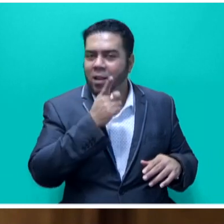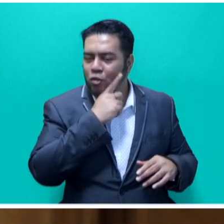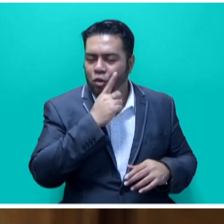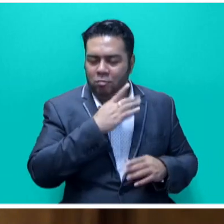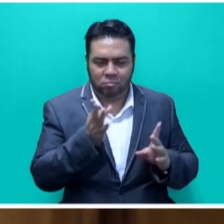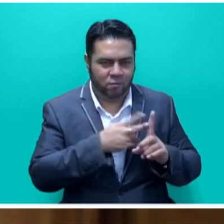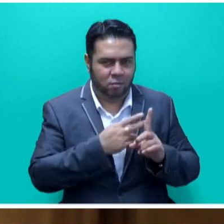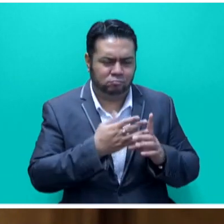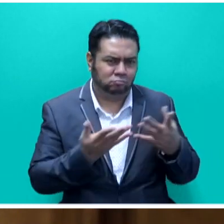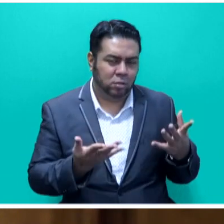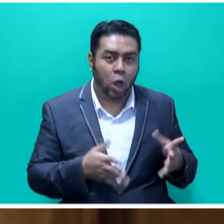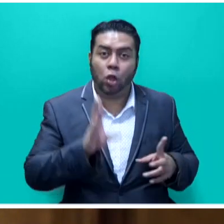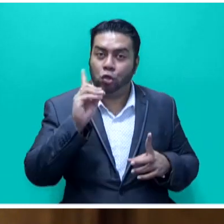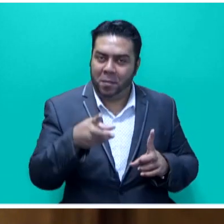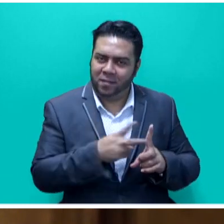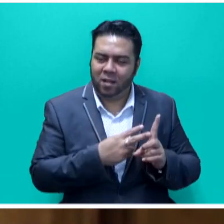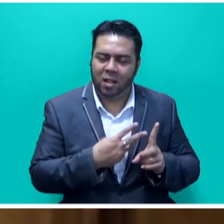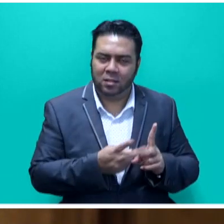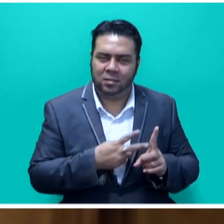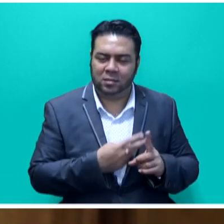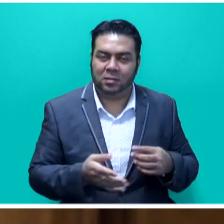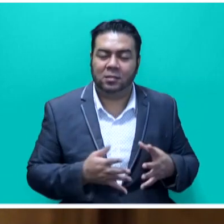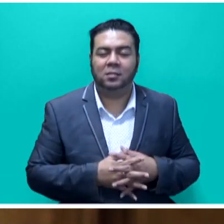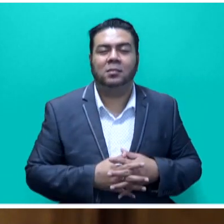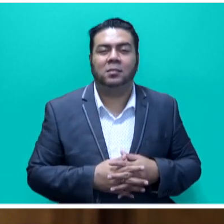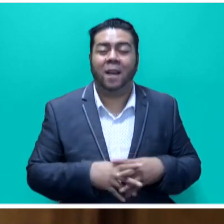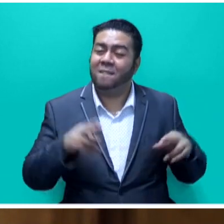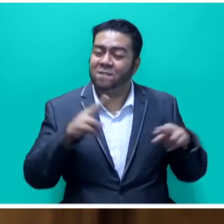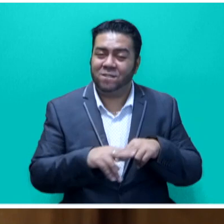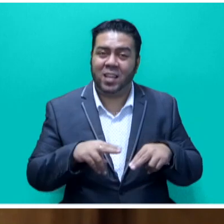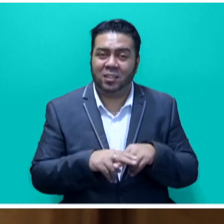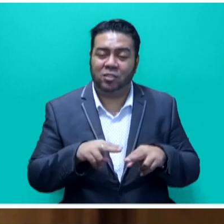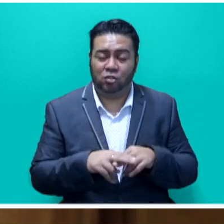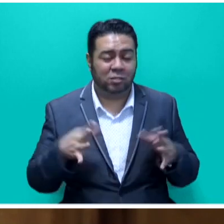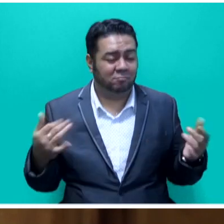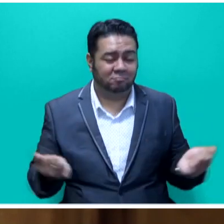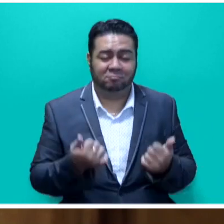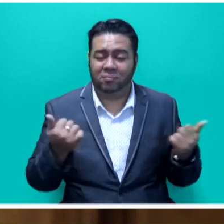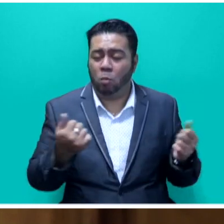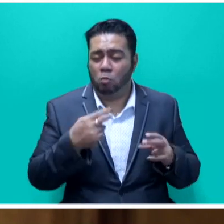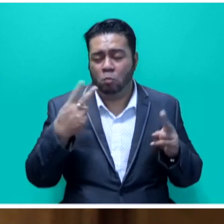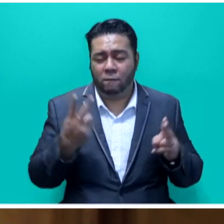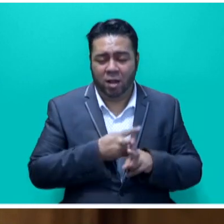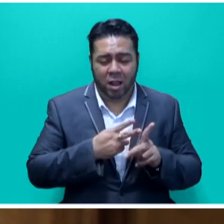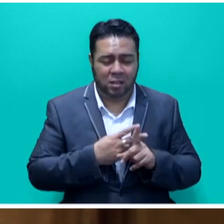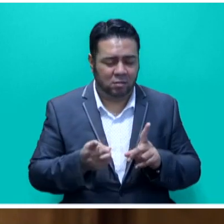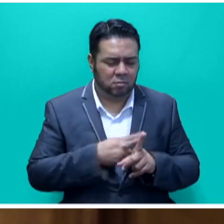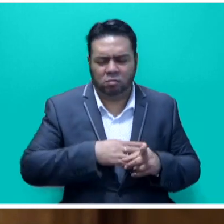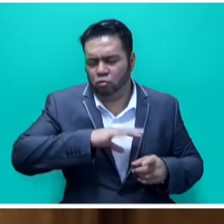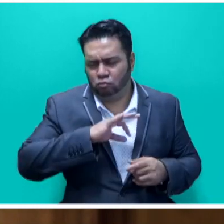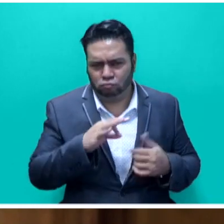we know as domestic violence. Mr. Speaker, Fiji's incidences of violence against women and girls is